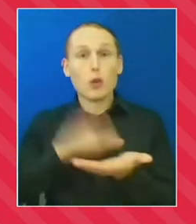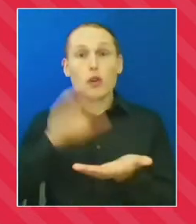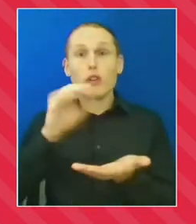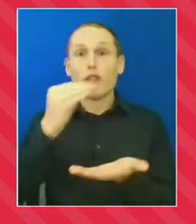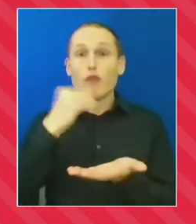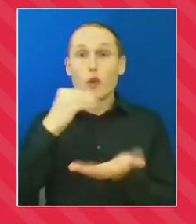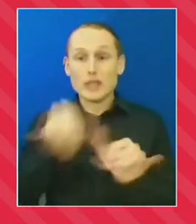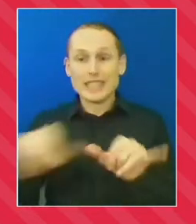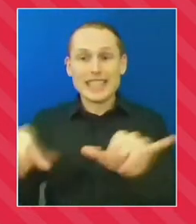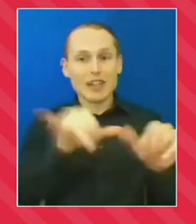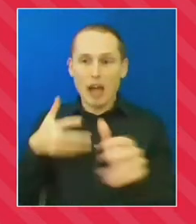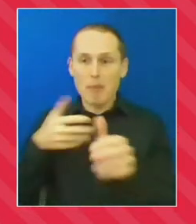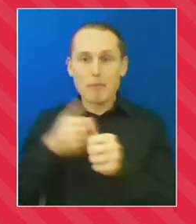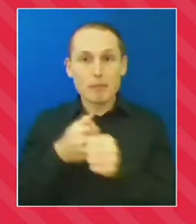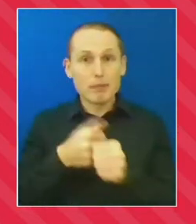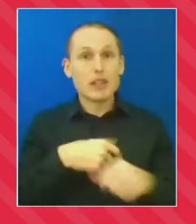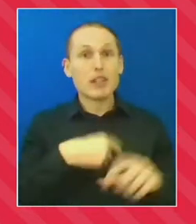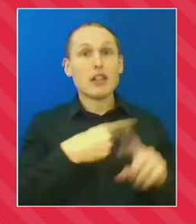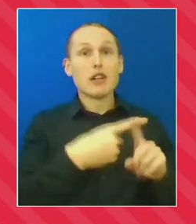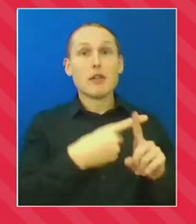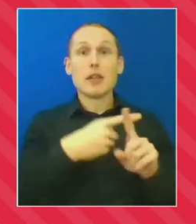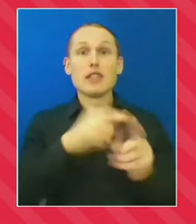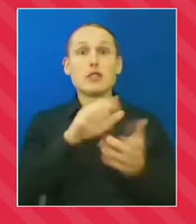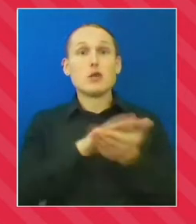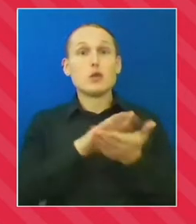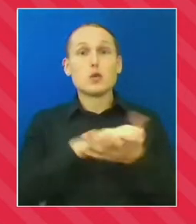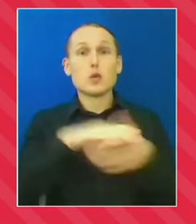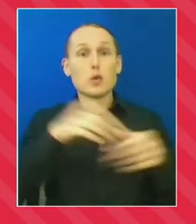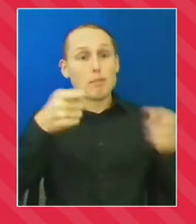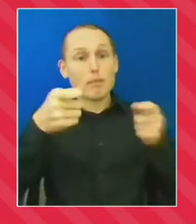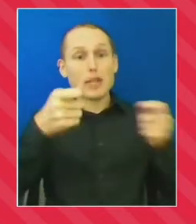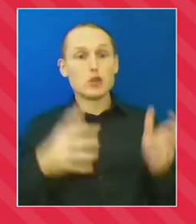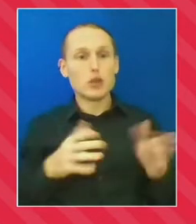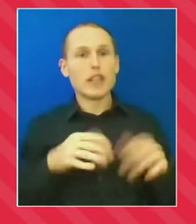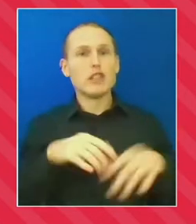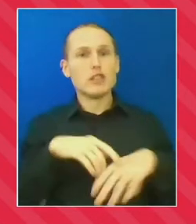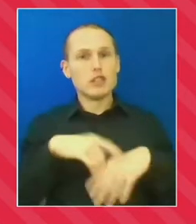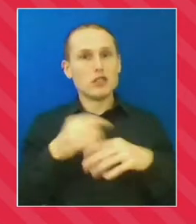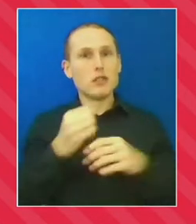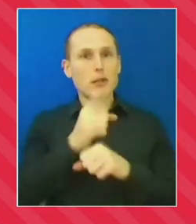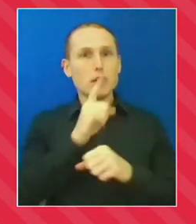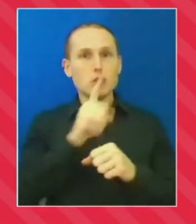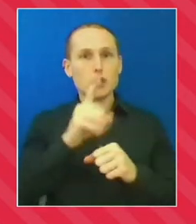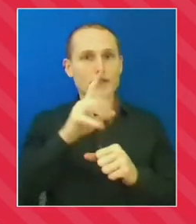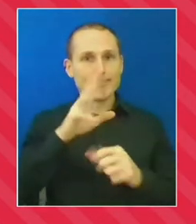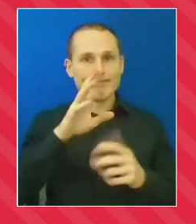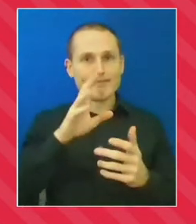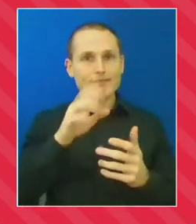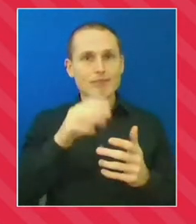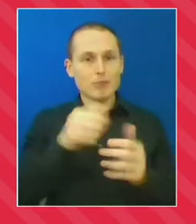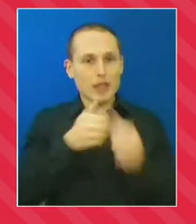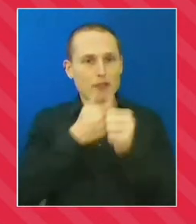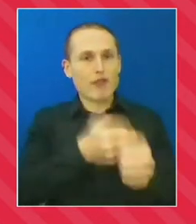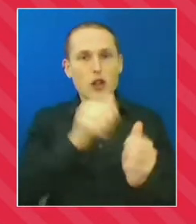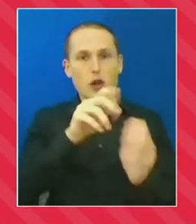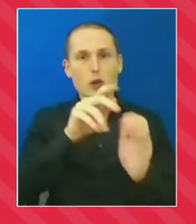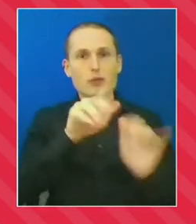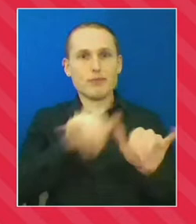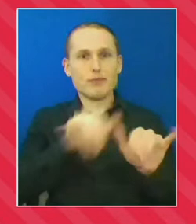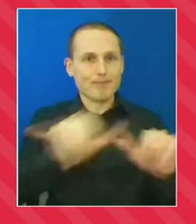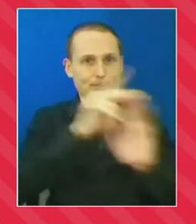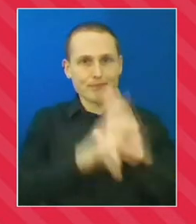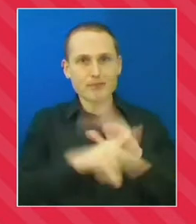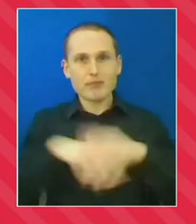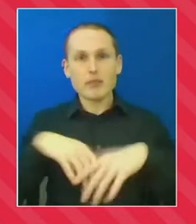food operators to pursue changes even more aggressively. And we're launching the next edition of the dietary guidelines. And then the final point that I'll make